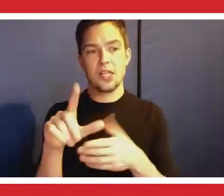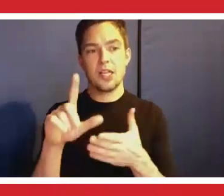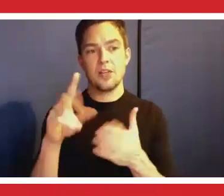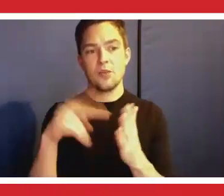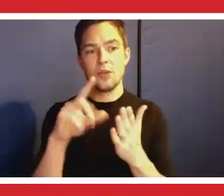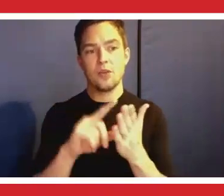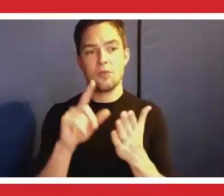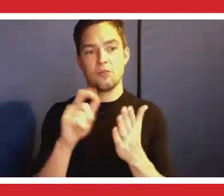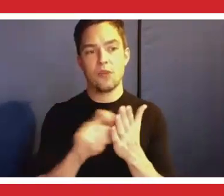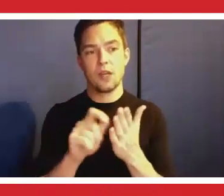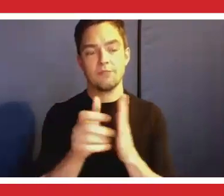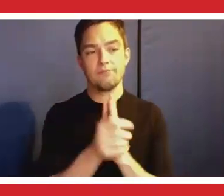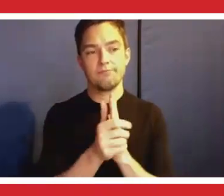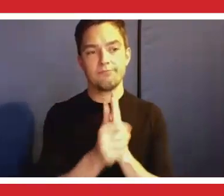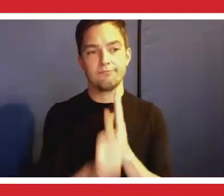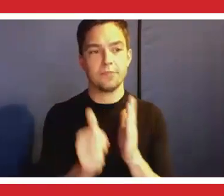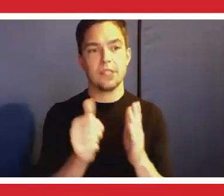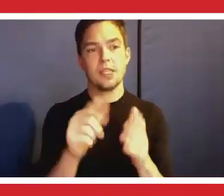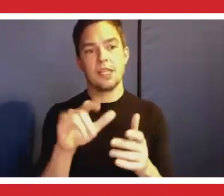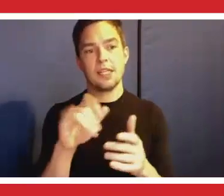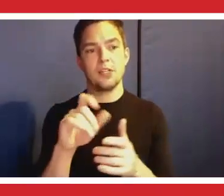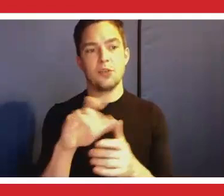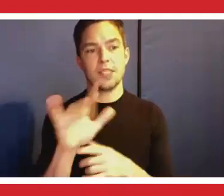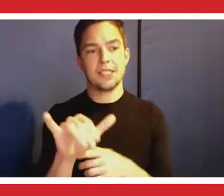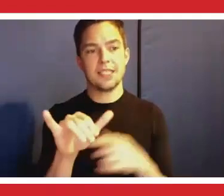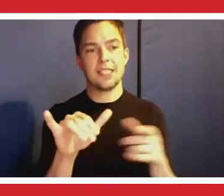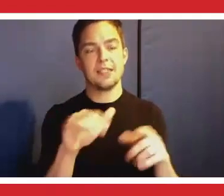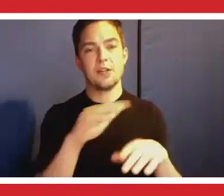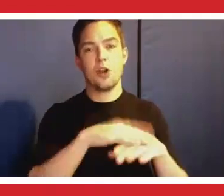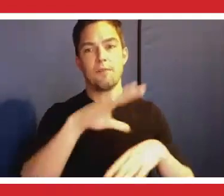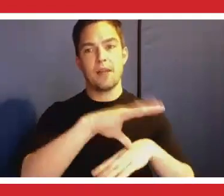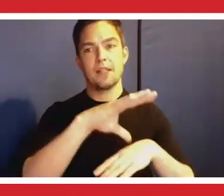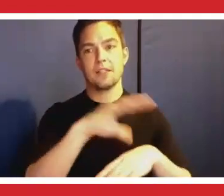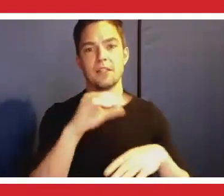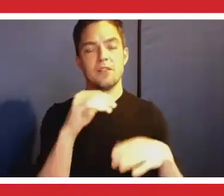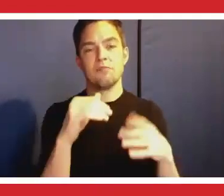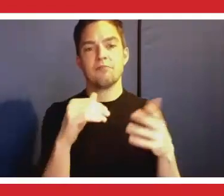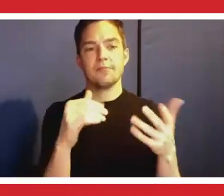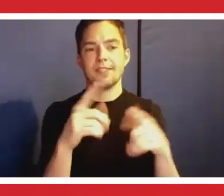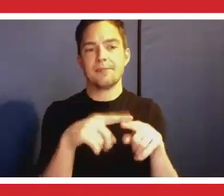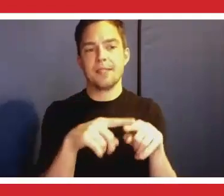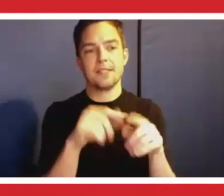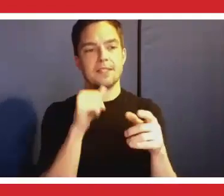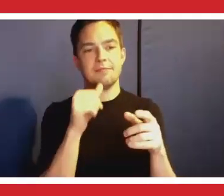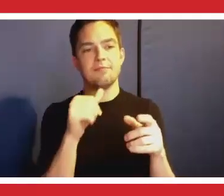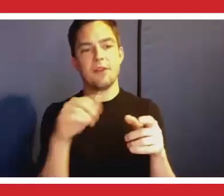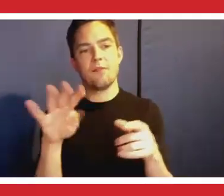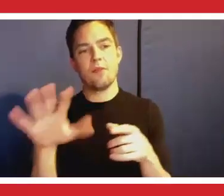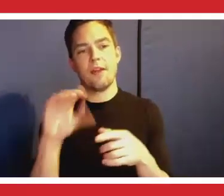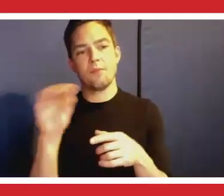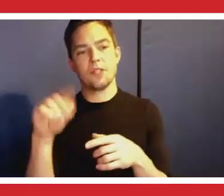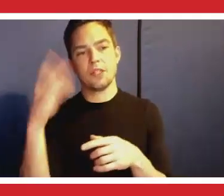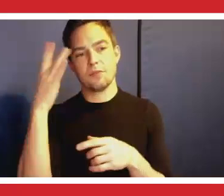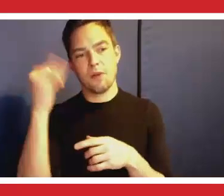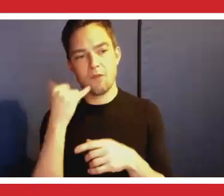65% internet penetration. It doesn't work all the time. We have internet, but doesn't work all the time. but people are accessing digital services through